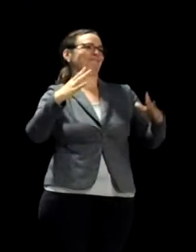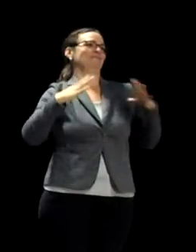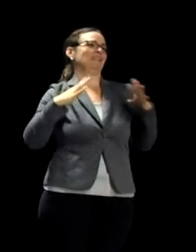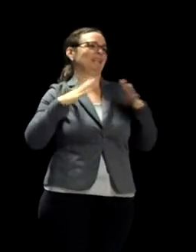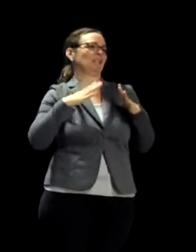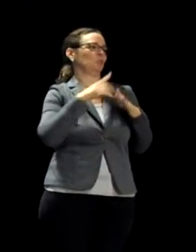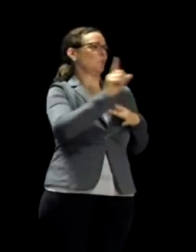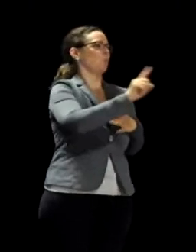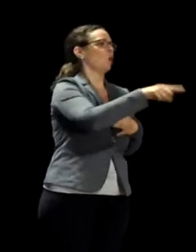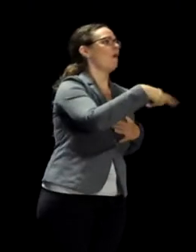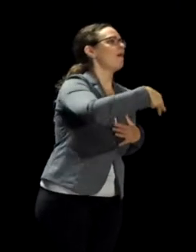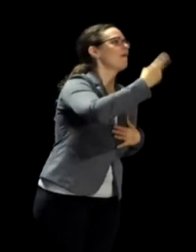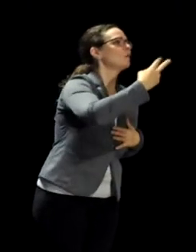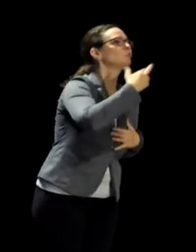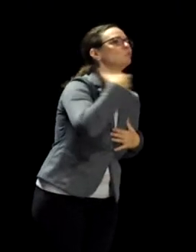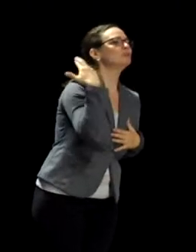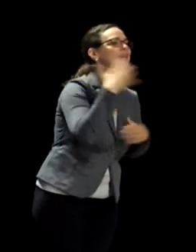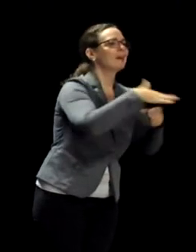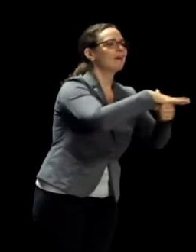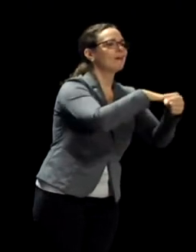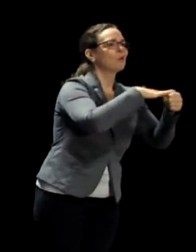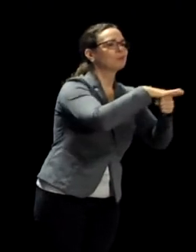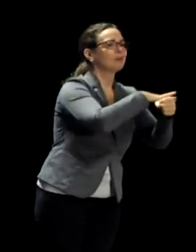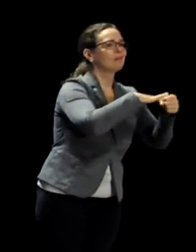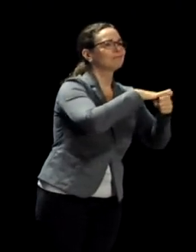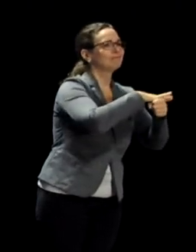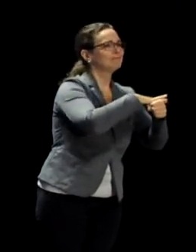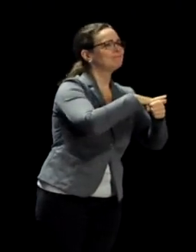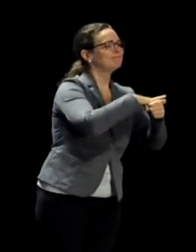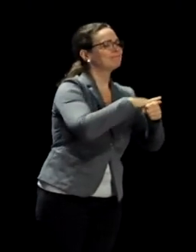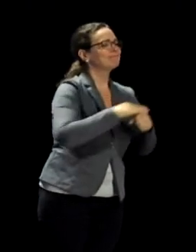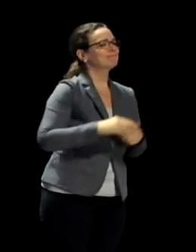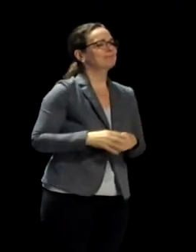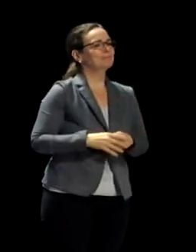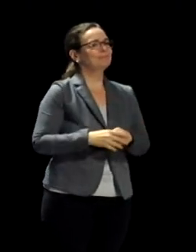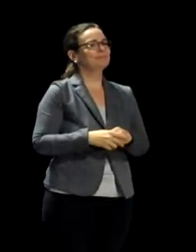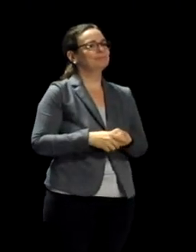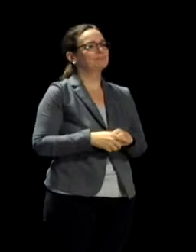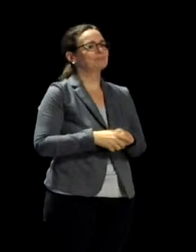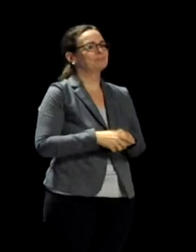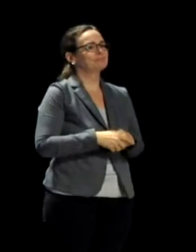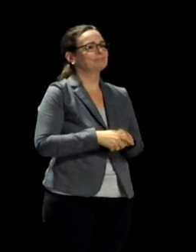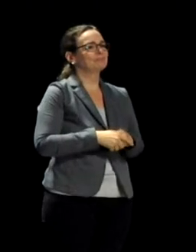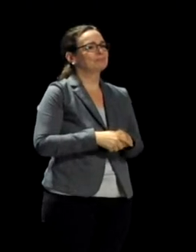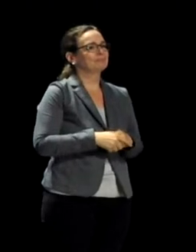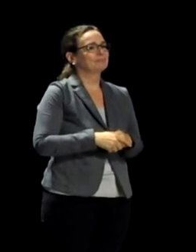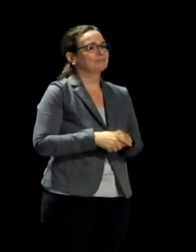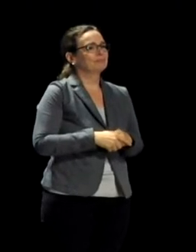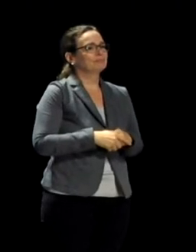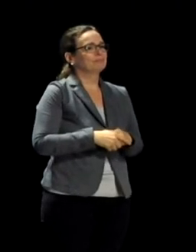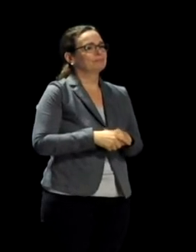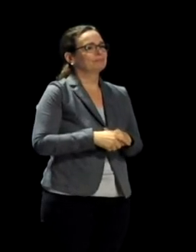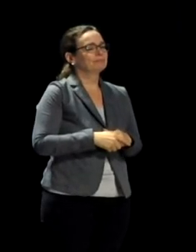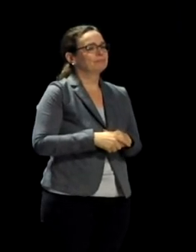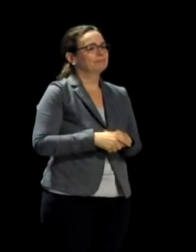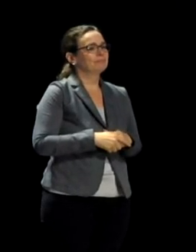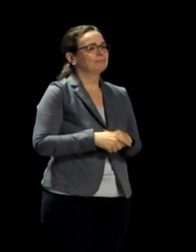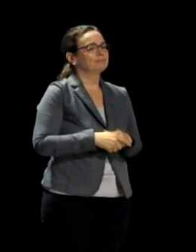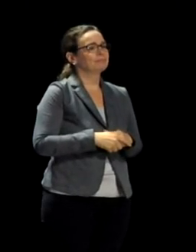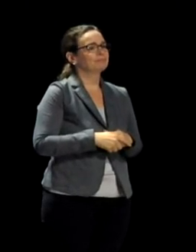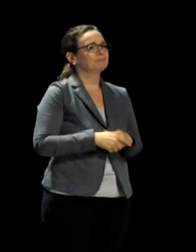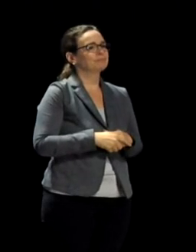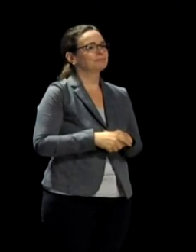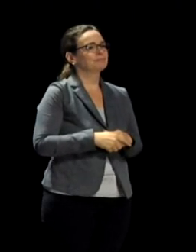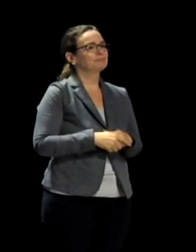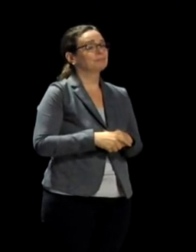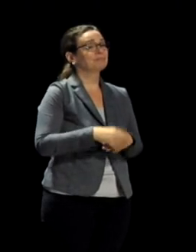Coming back, they contracted the virus in these communities. When we look at 2 are of an unknown origin, we're